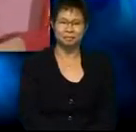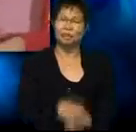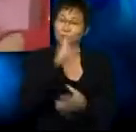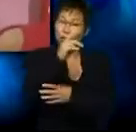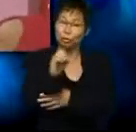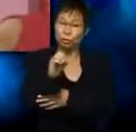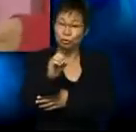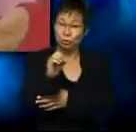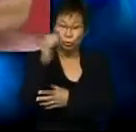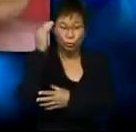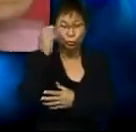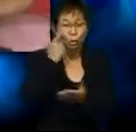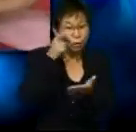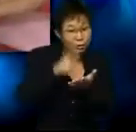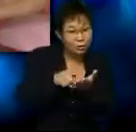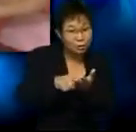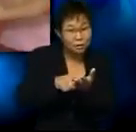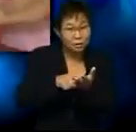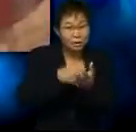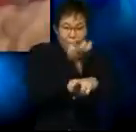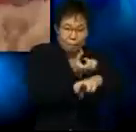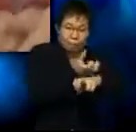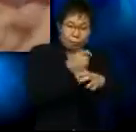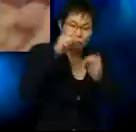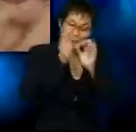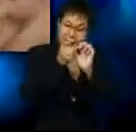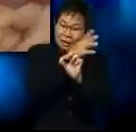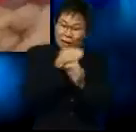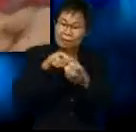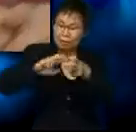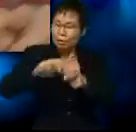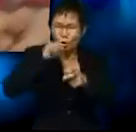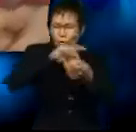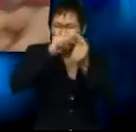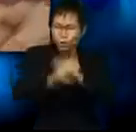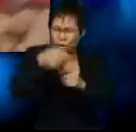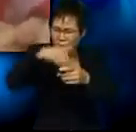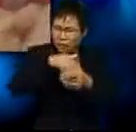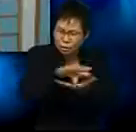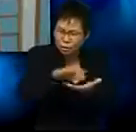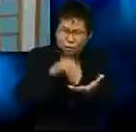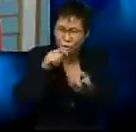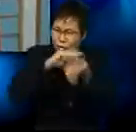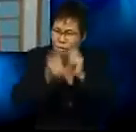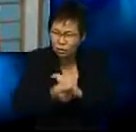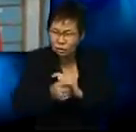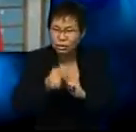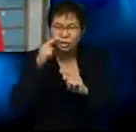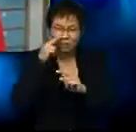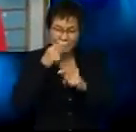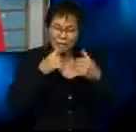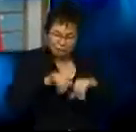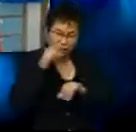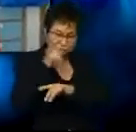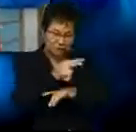Do you notice that the pebbles, nails, and marbles do not change in this mixture? You can still